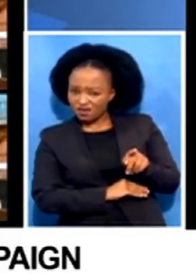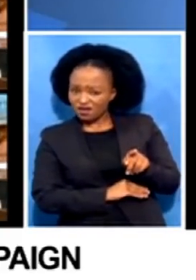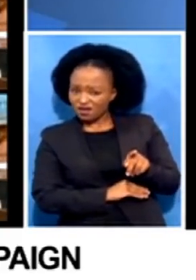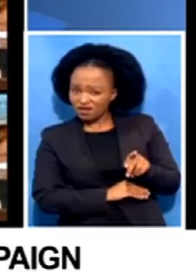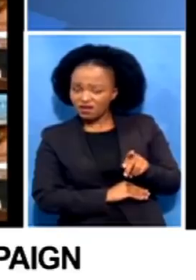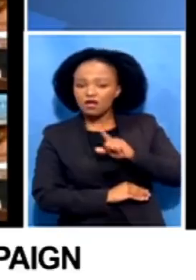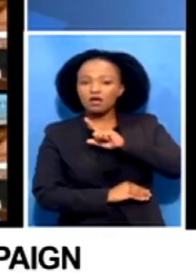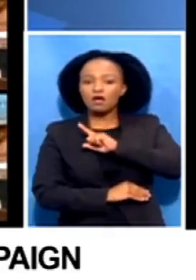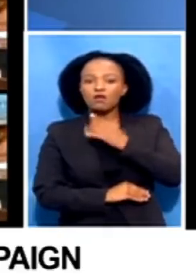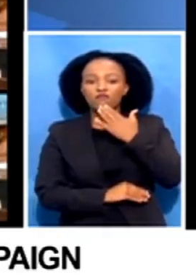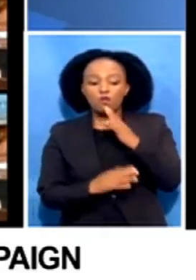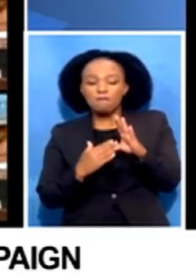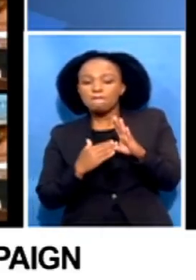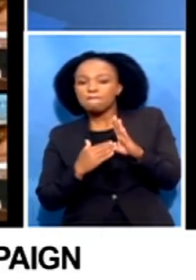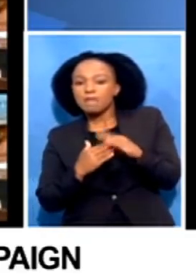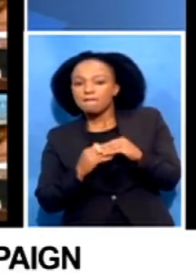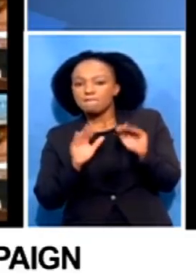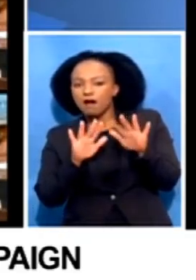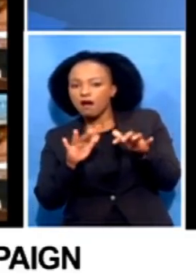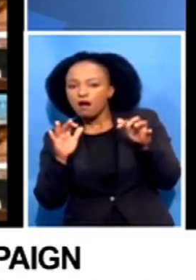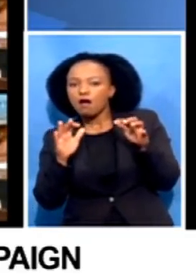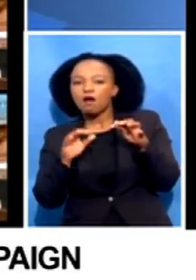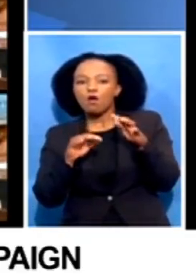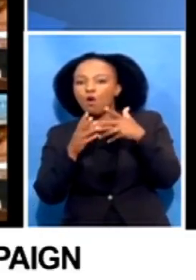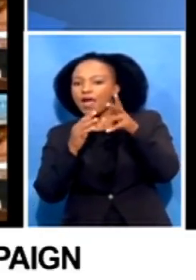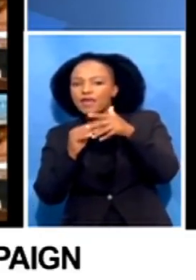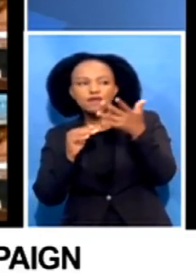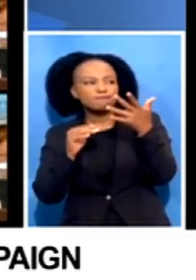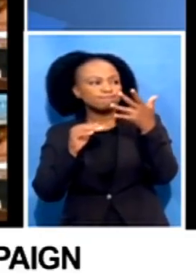any sphere of government. Of course, they would use private money